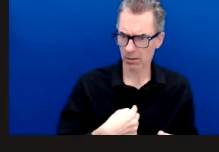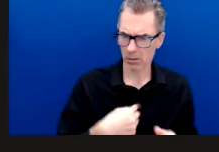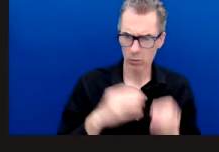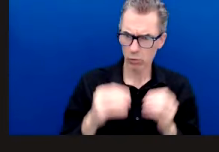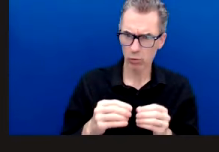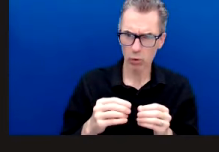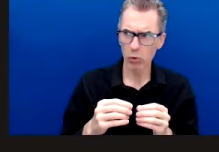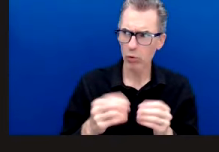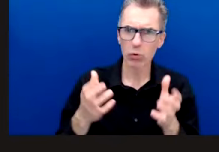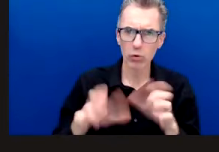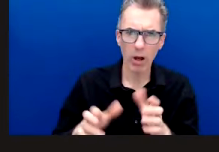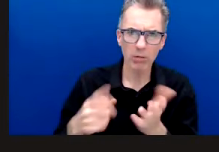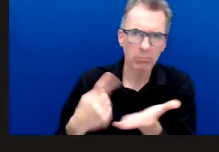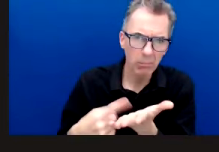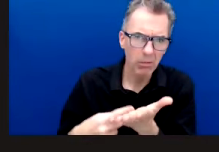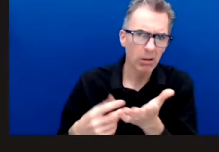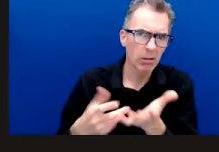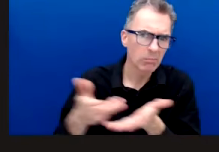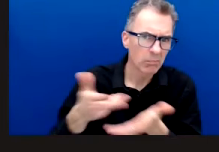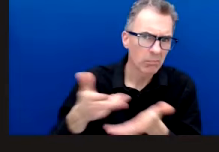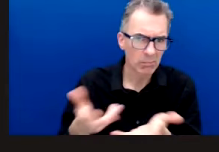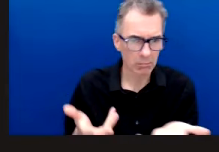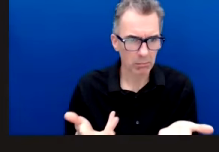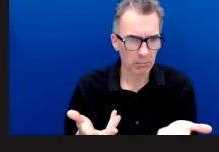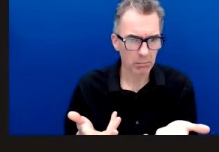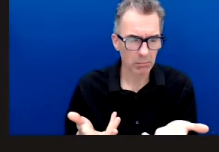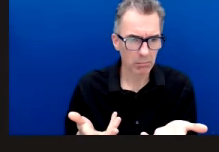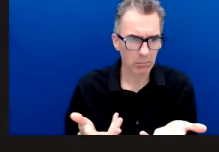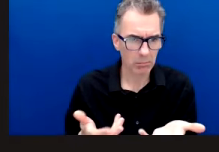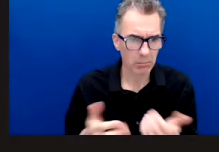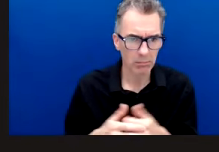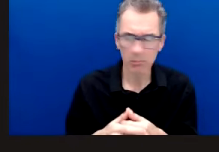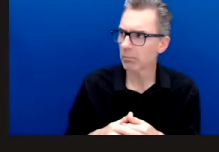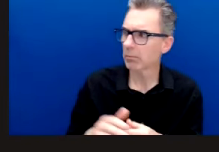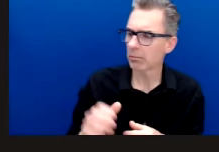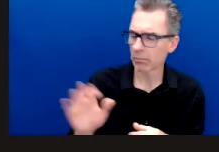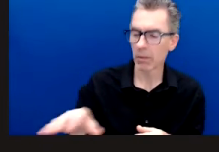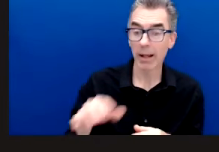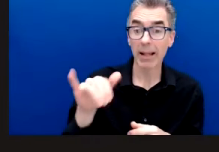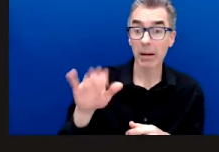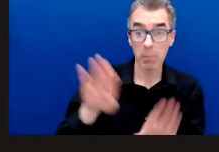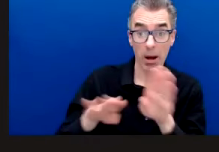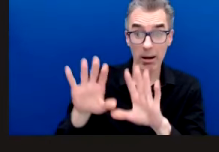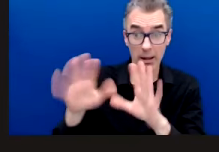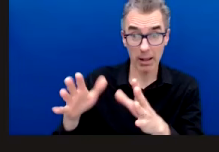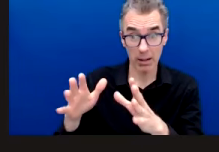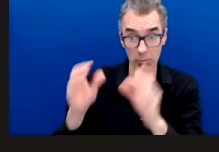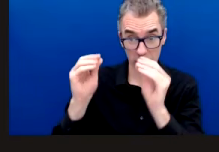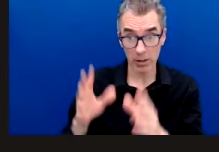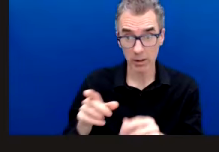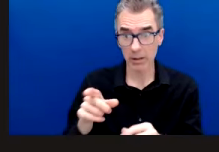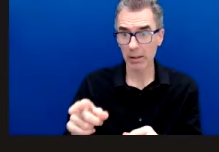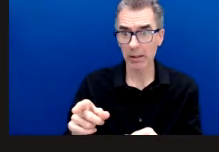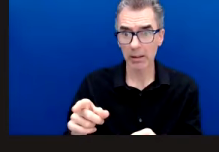chance to discuss. Yeah. So Well, with the that professor of the biology class is not allowed to approach